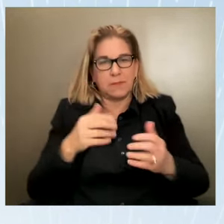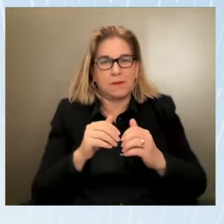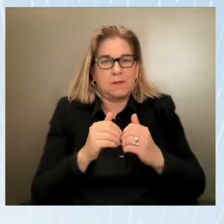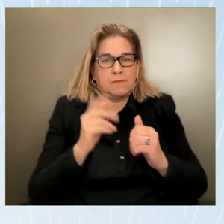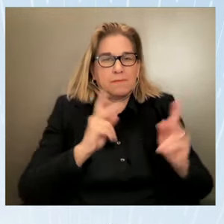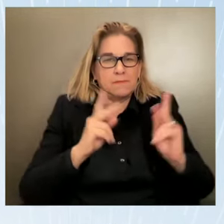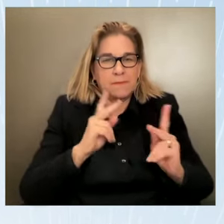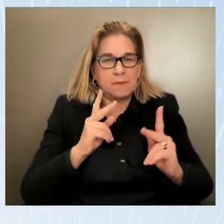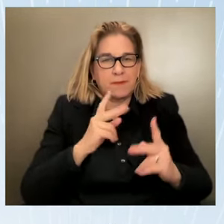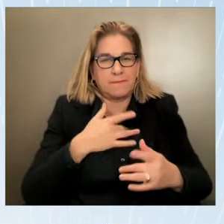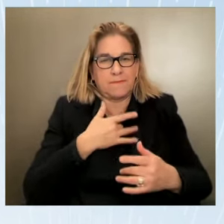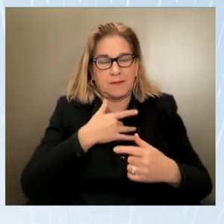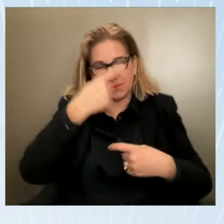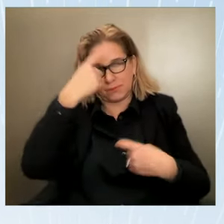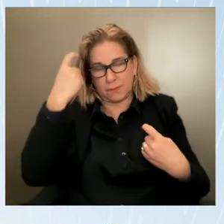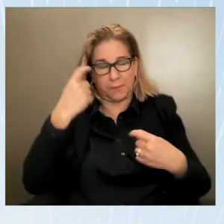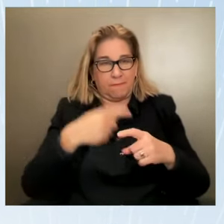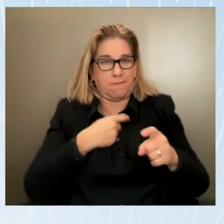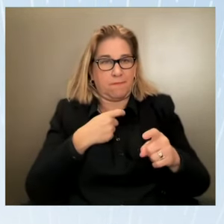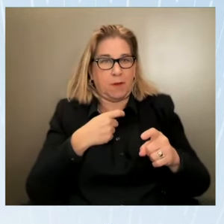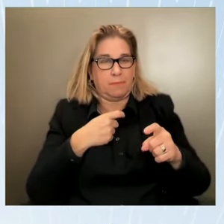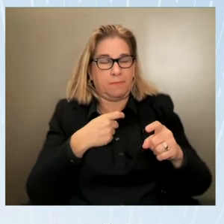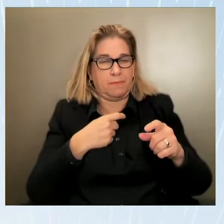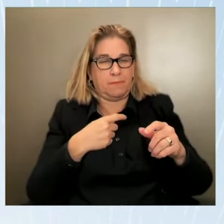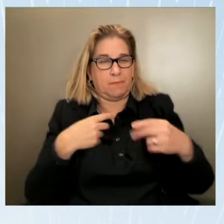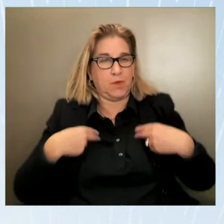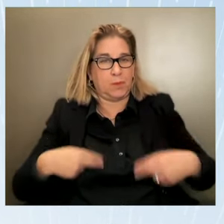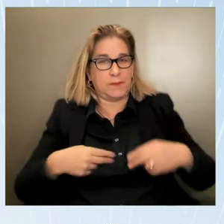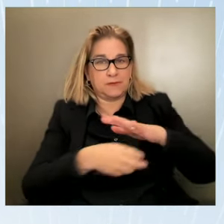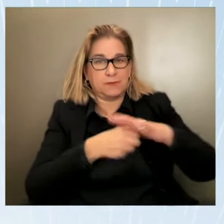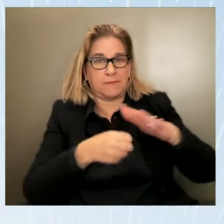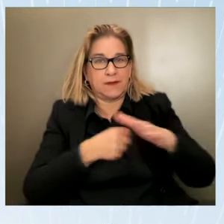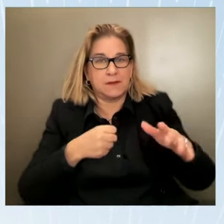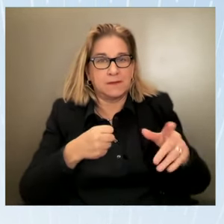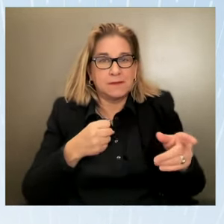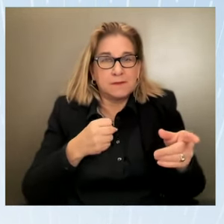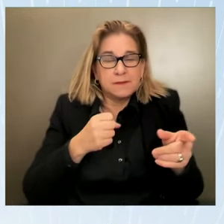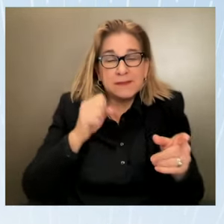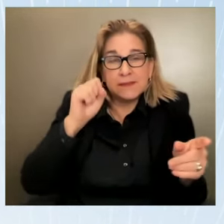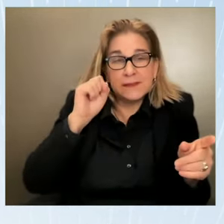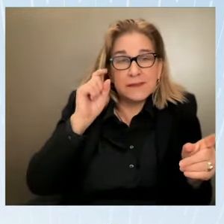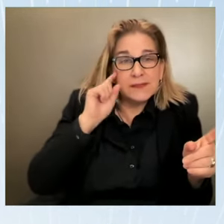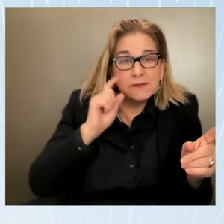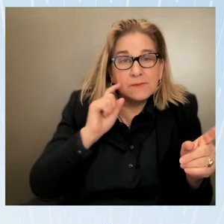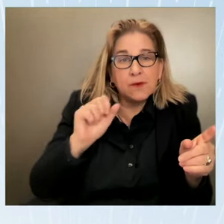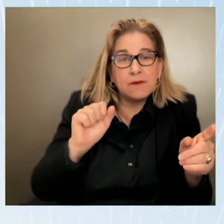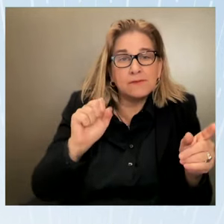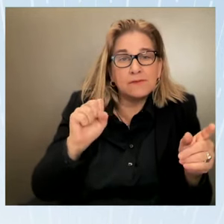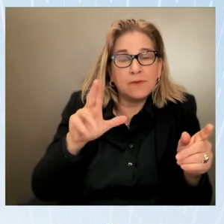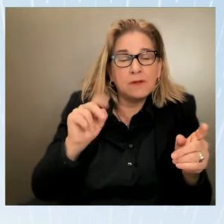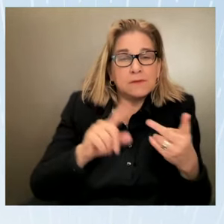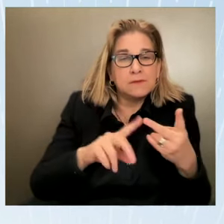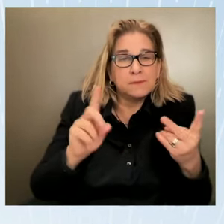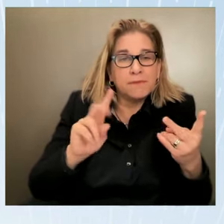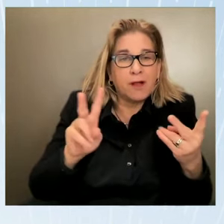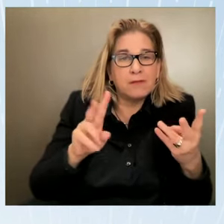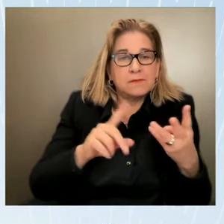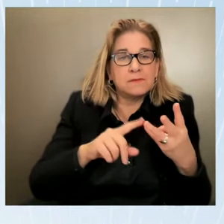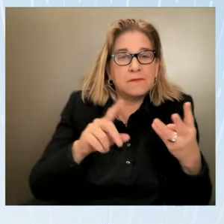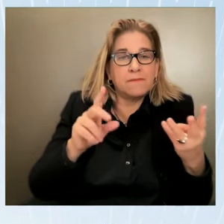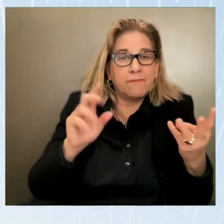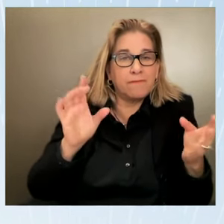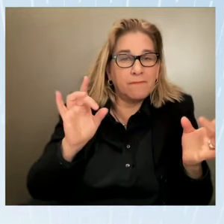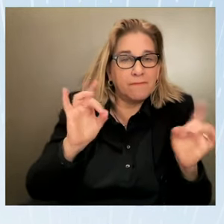assault, domestic violence, and other types of crimes. So we're grateful that this administration continues to prioritize